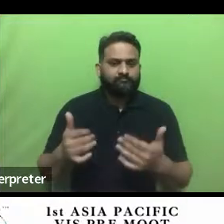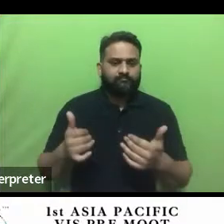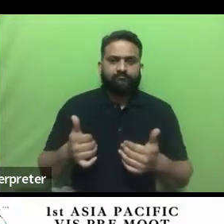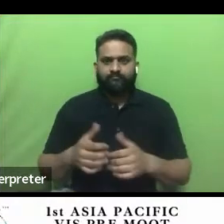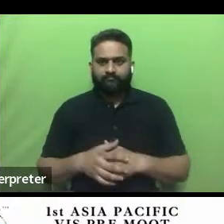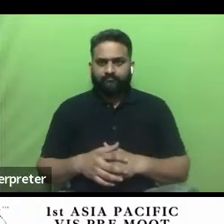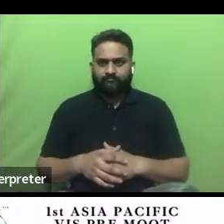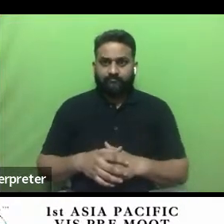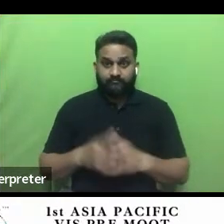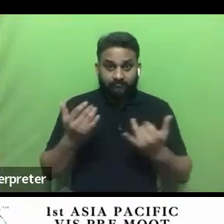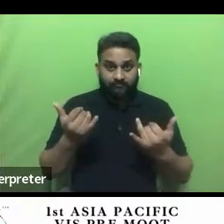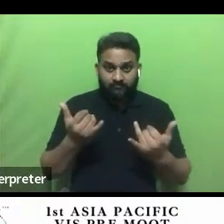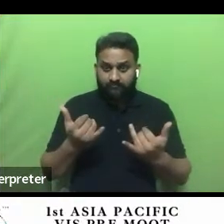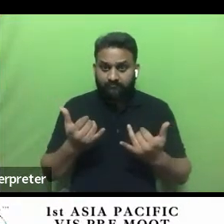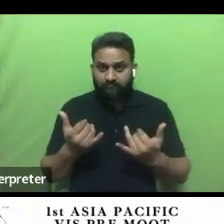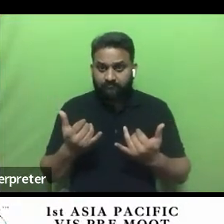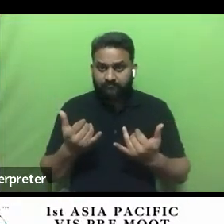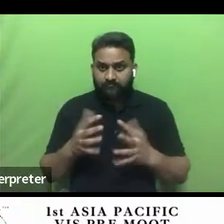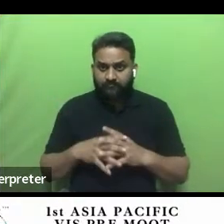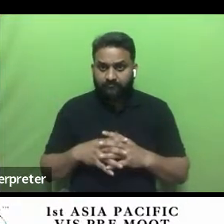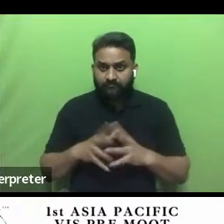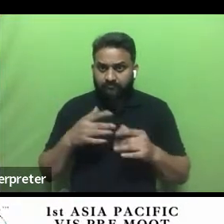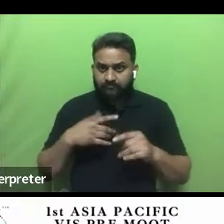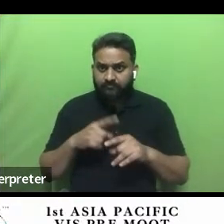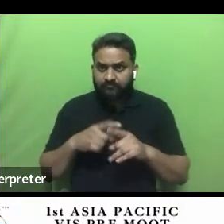Do we have a rebuttal?